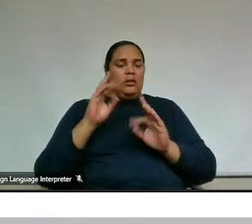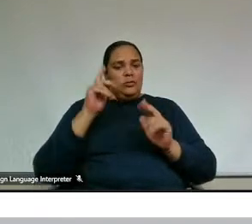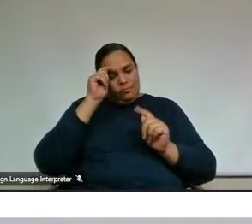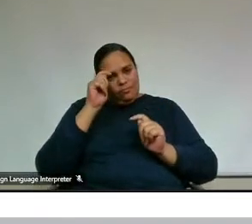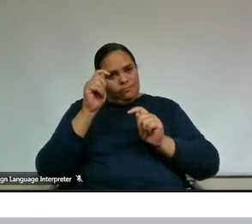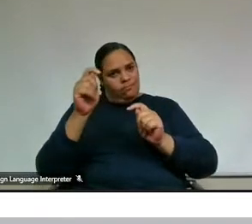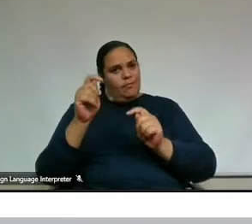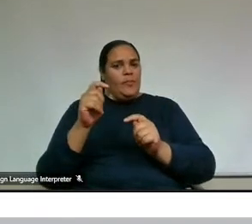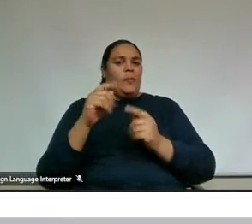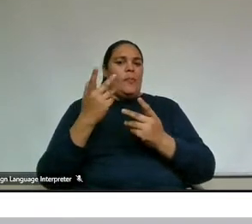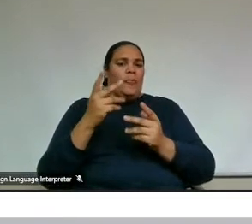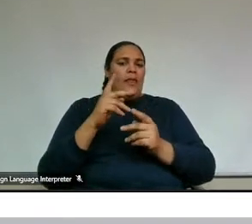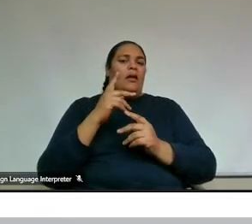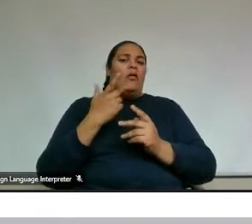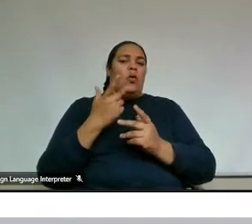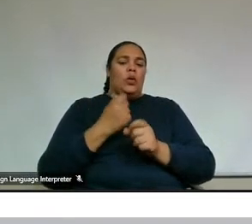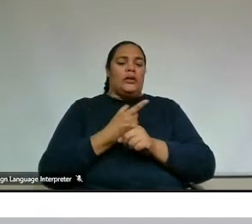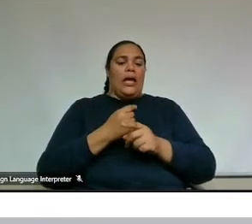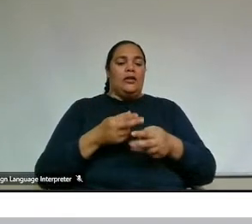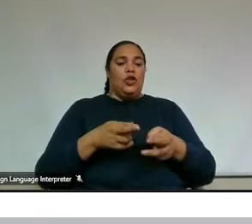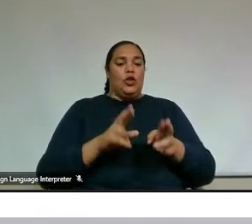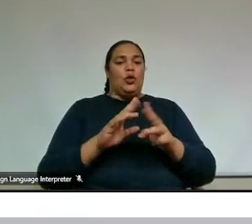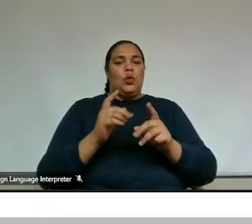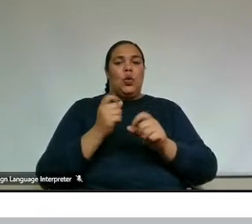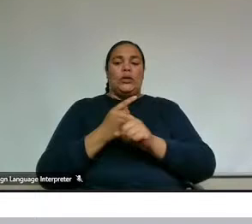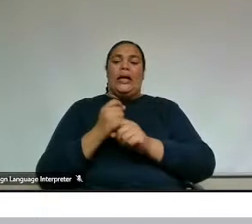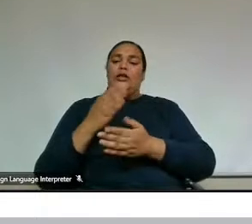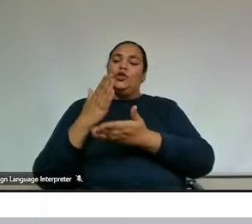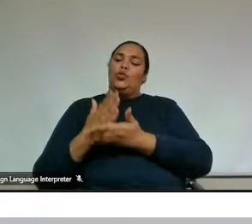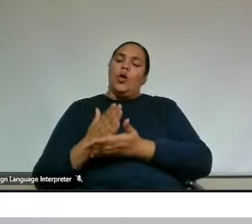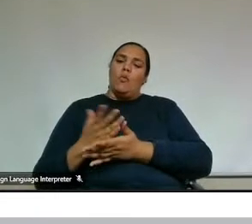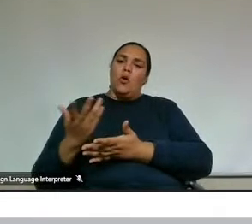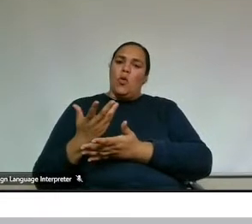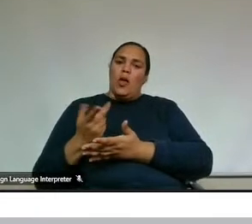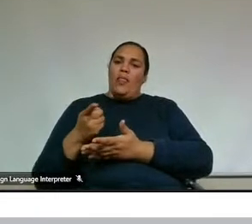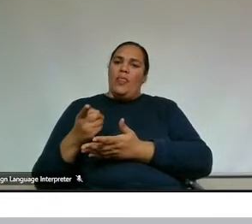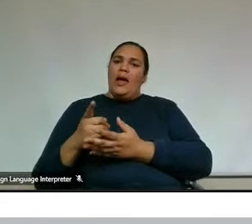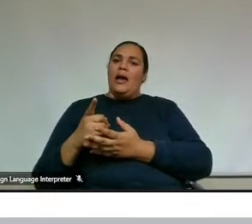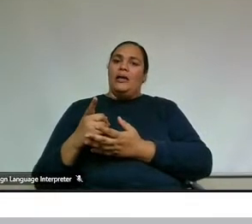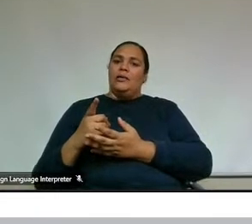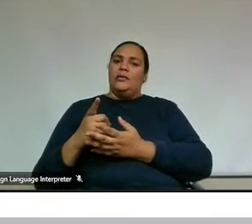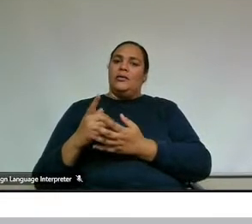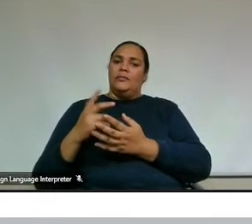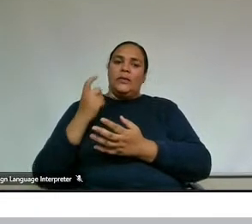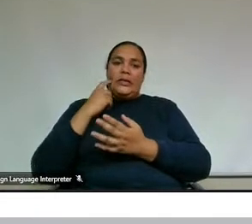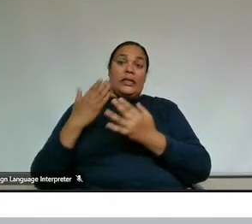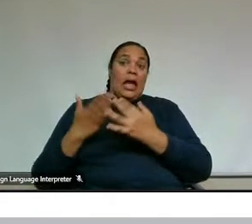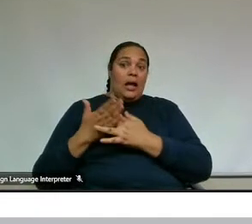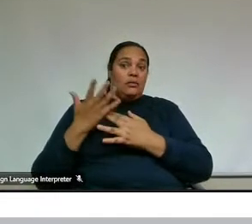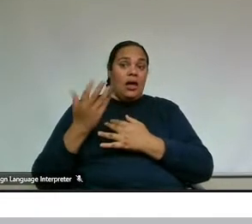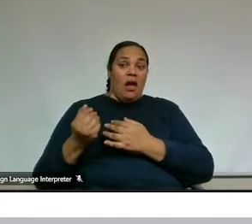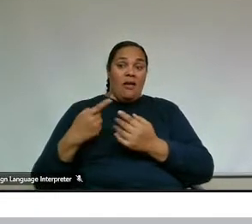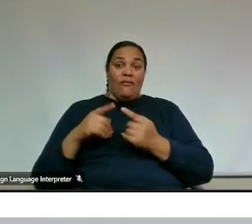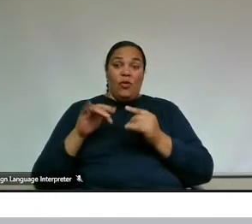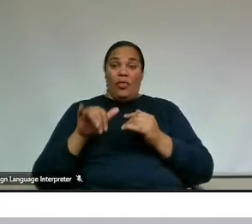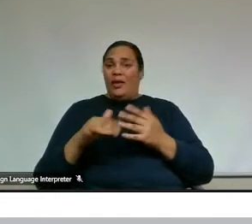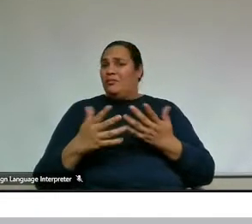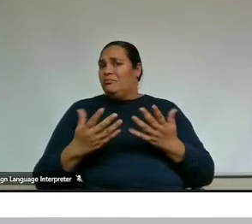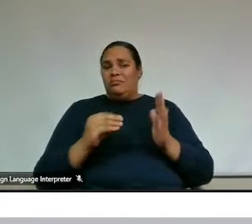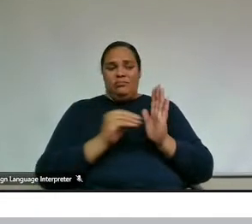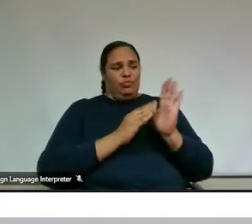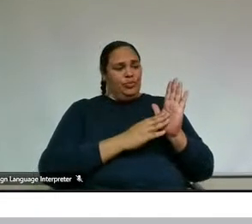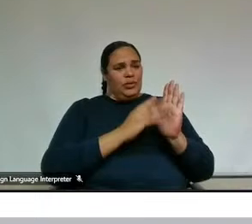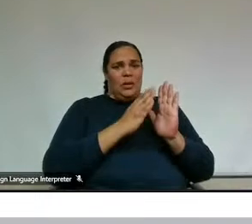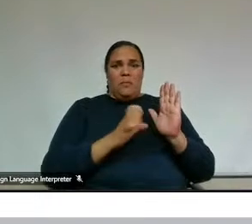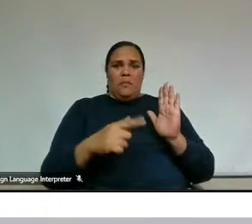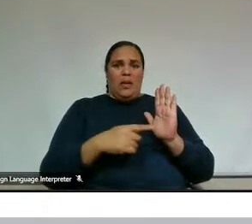recognized, and also taxi routes and taxi stops has been catered into this bill,